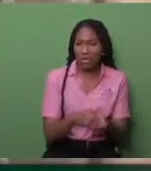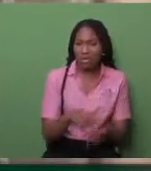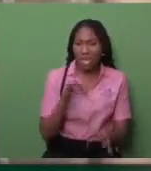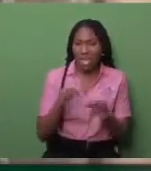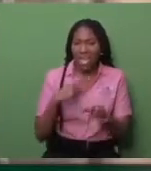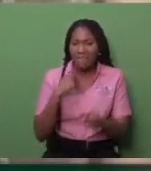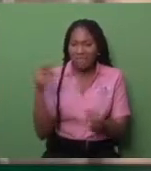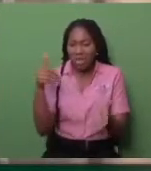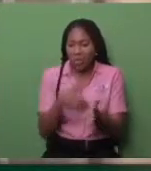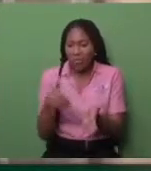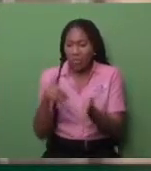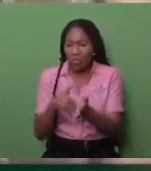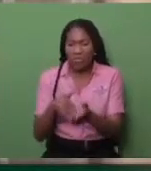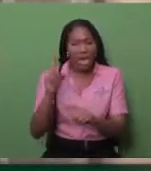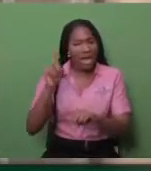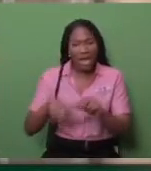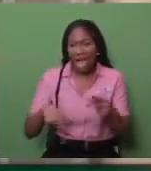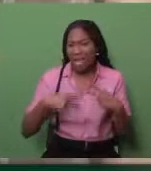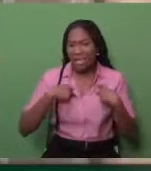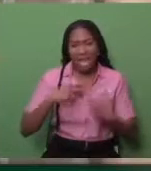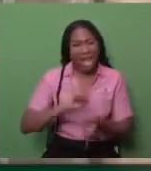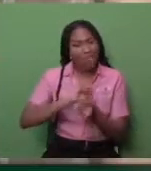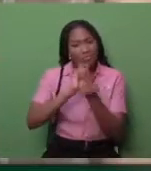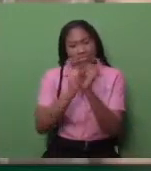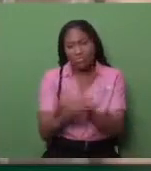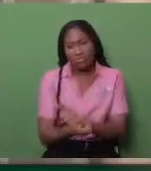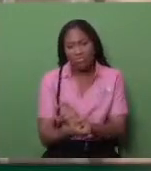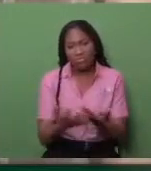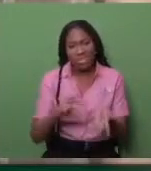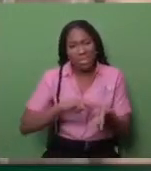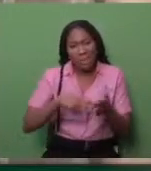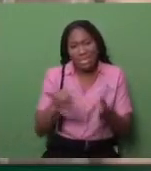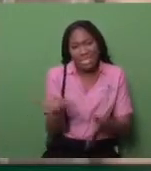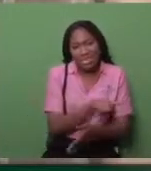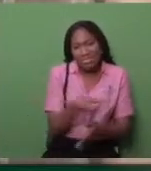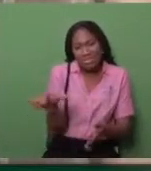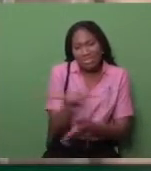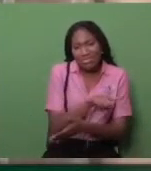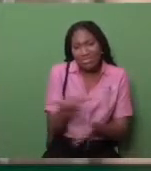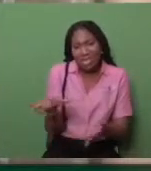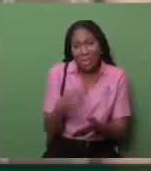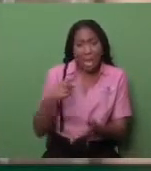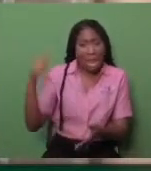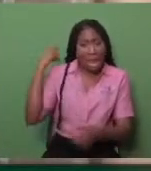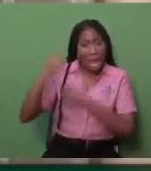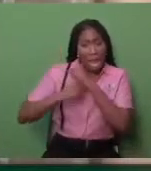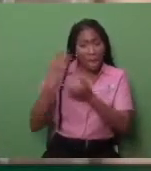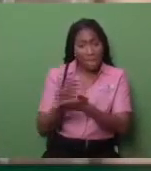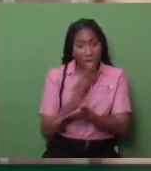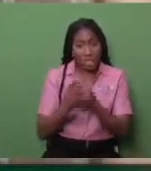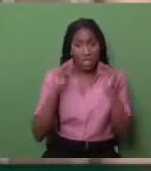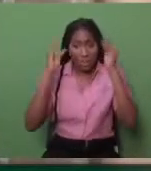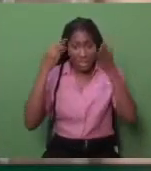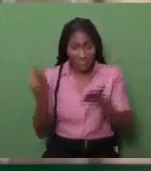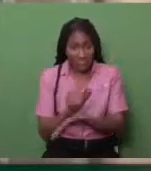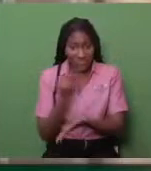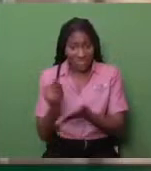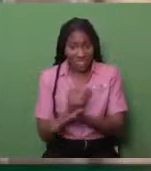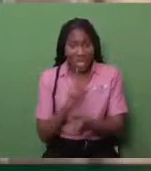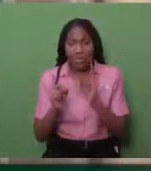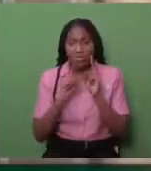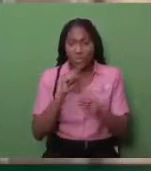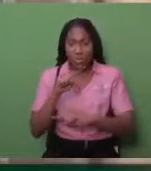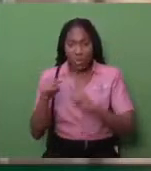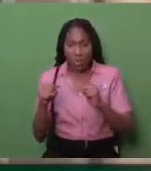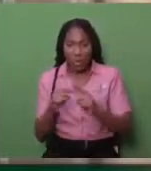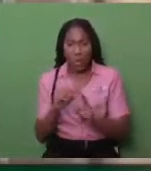same khaki pants, the same short khaki pants. Last year in the budget, Minister gleefully announced TTPS would be given money